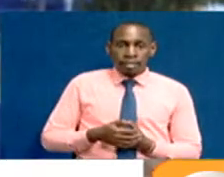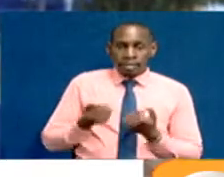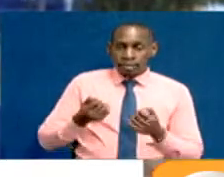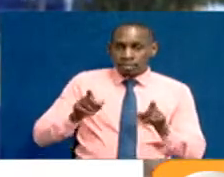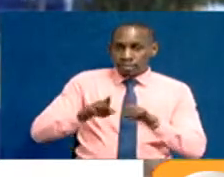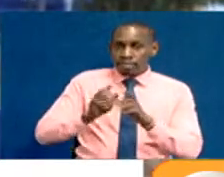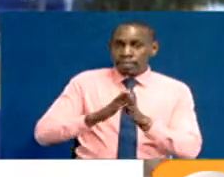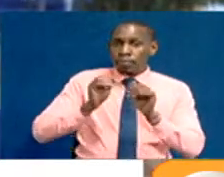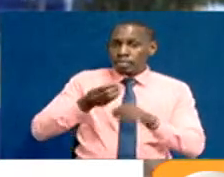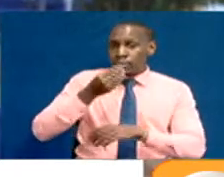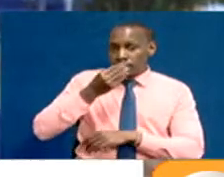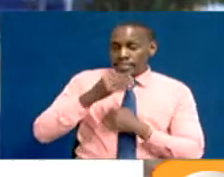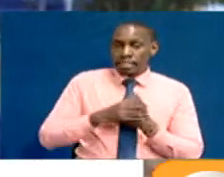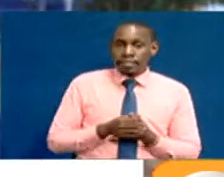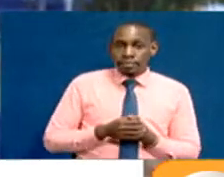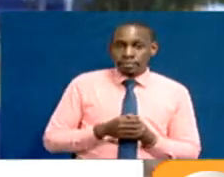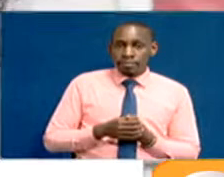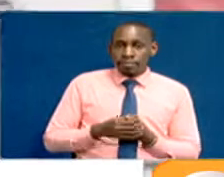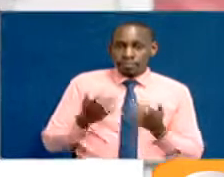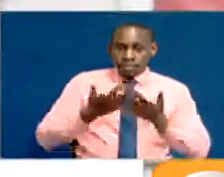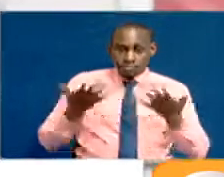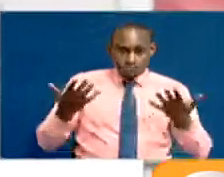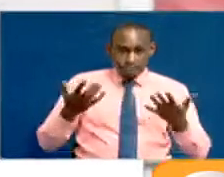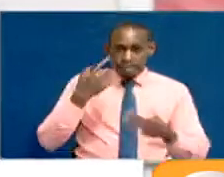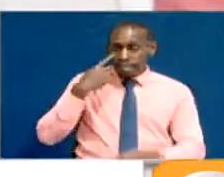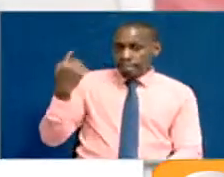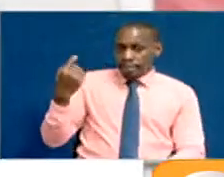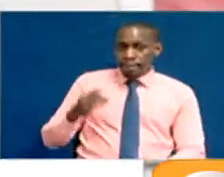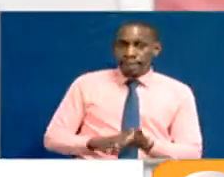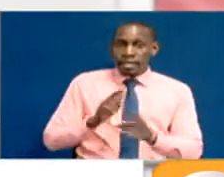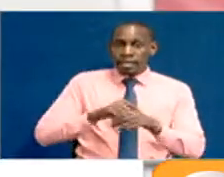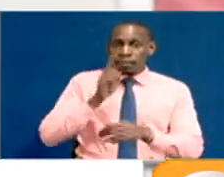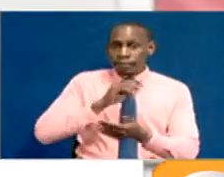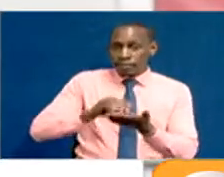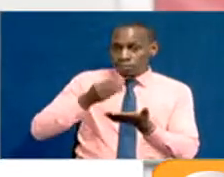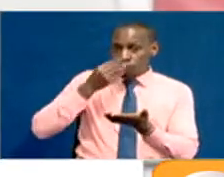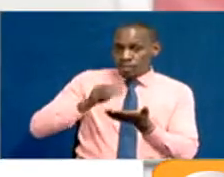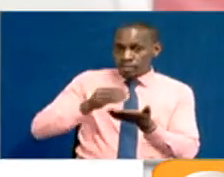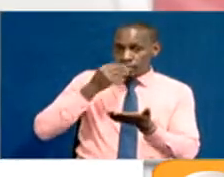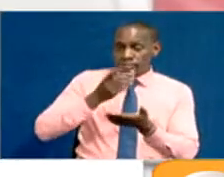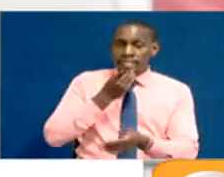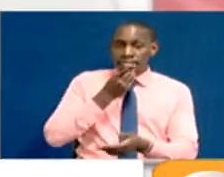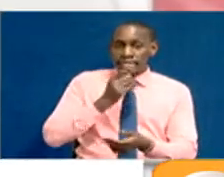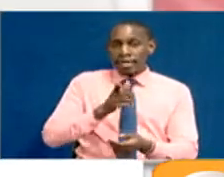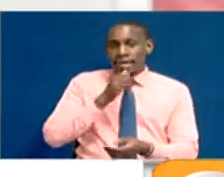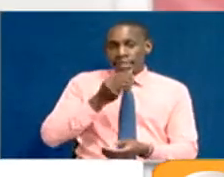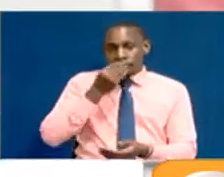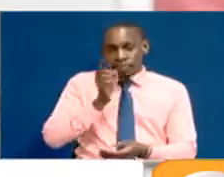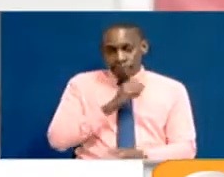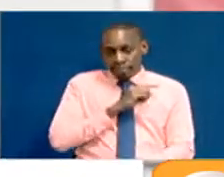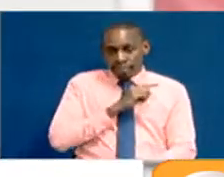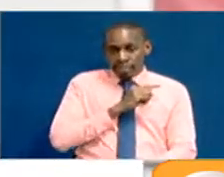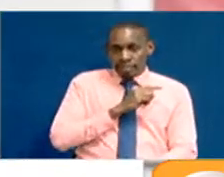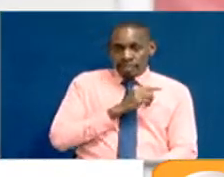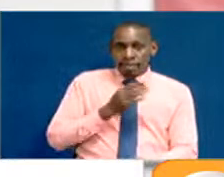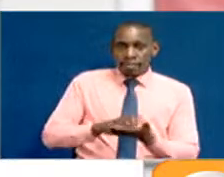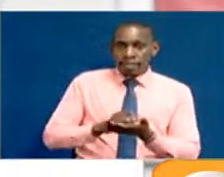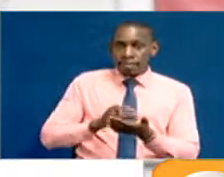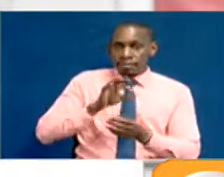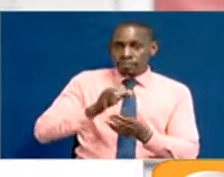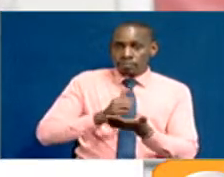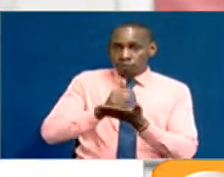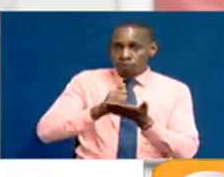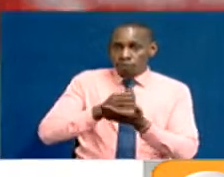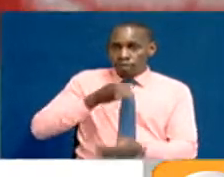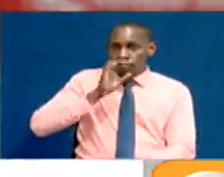same way you can consume the Snack It products. So once you're done eating your dinner, your lunch, or drinking your cup of